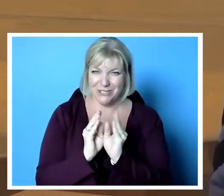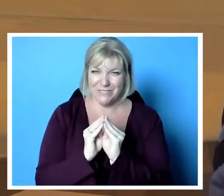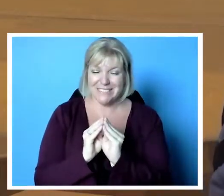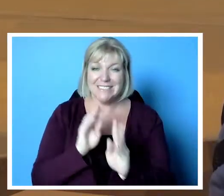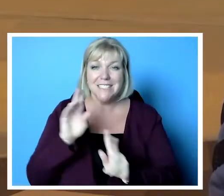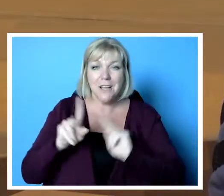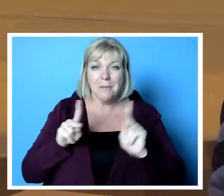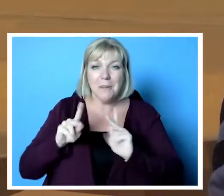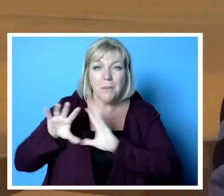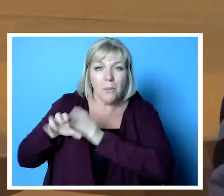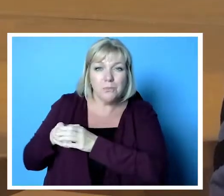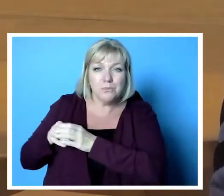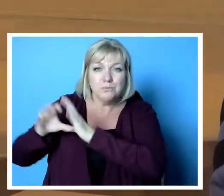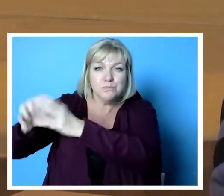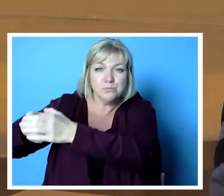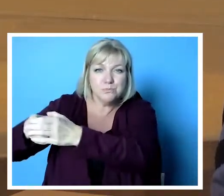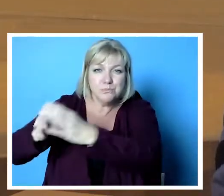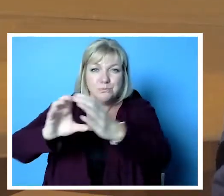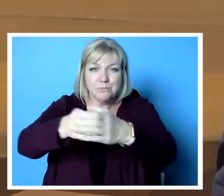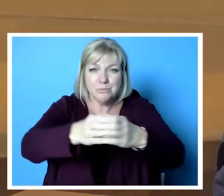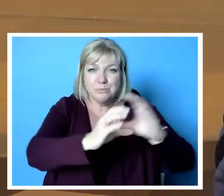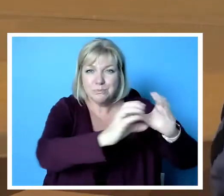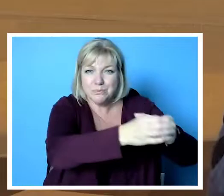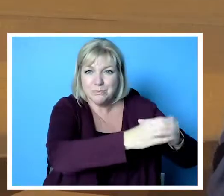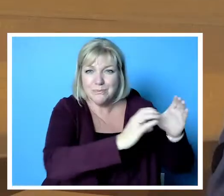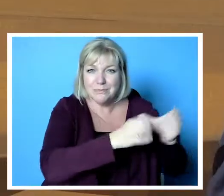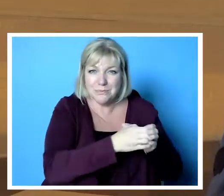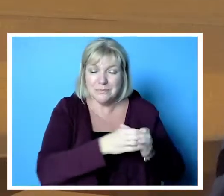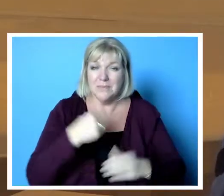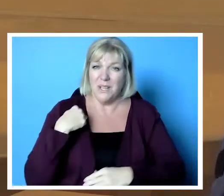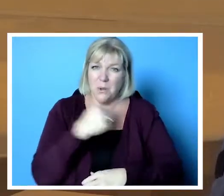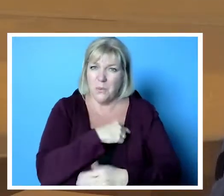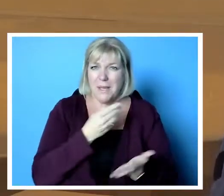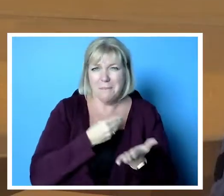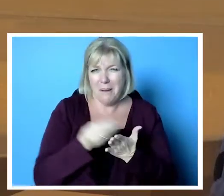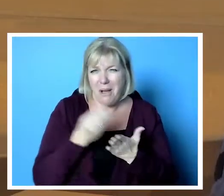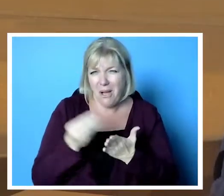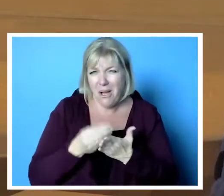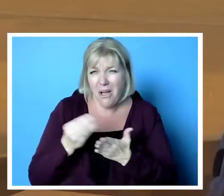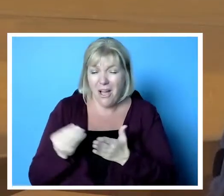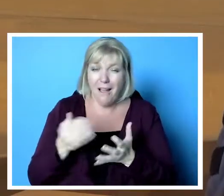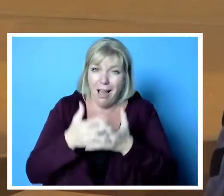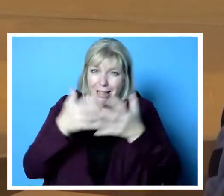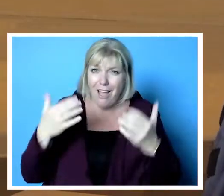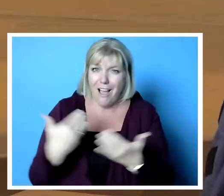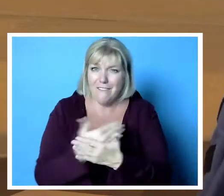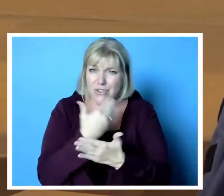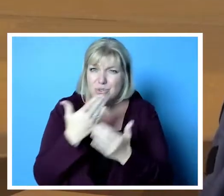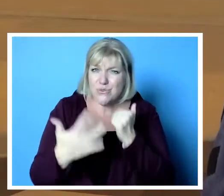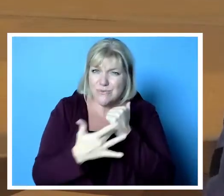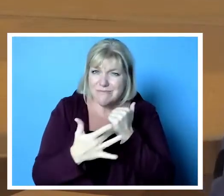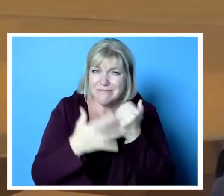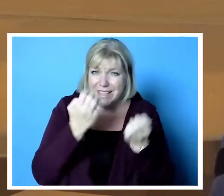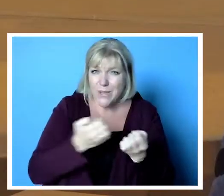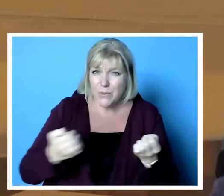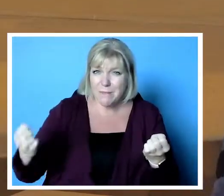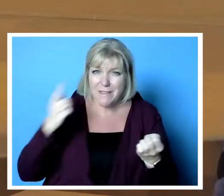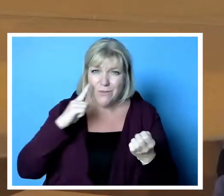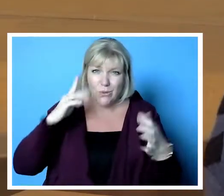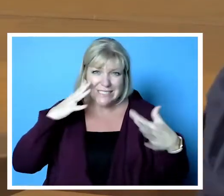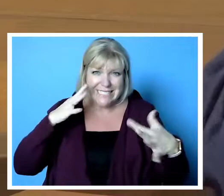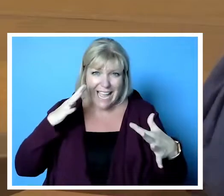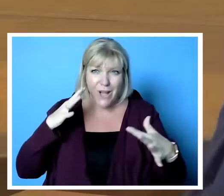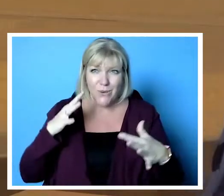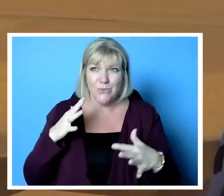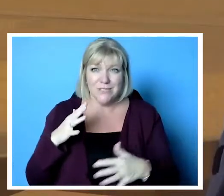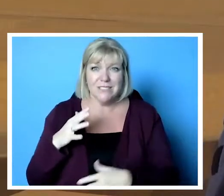together in pods, and we purchased a lot of new sound equipment to make this possible. You can continue to register